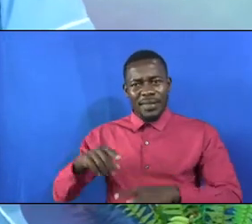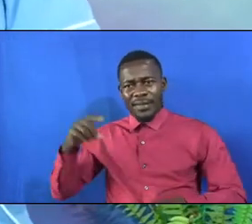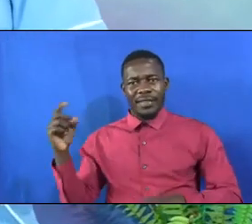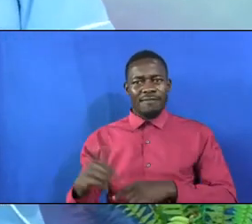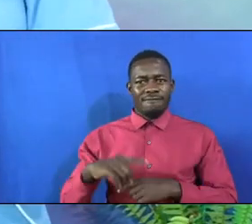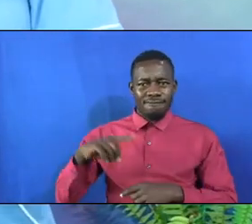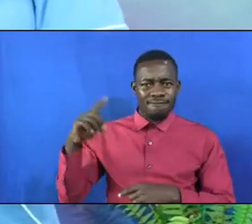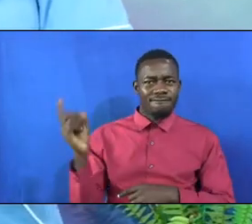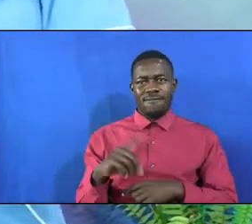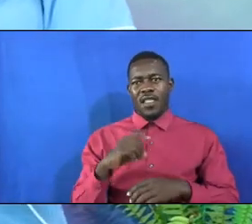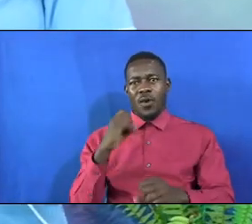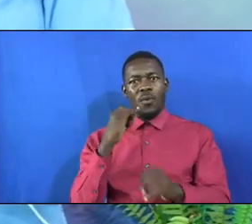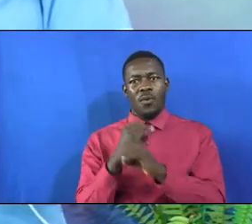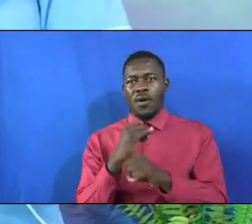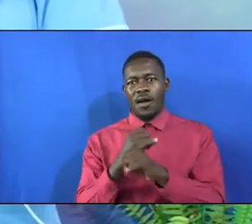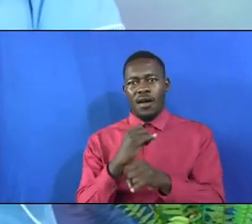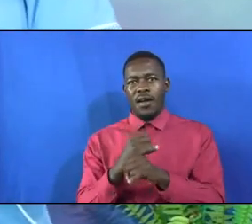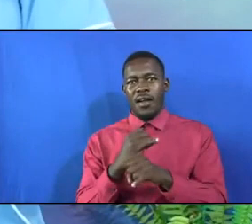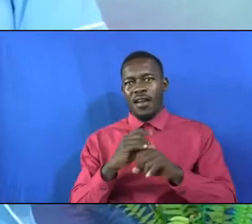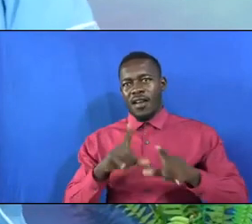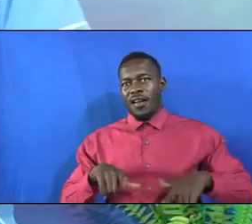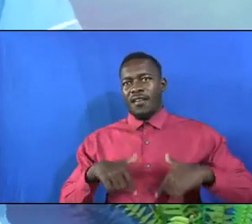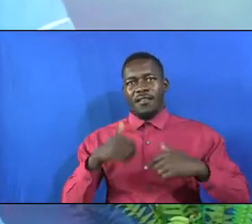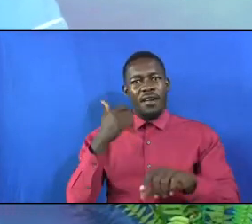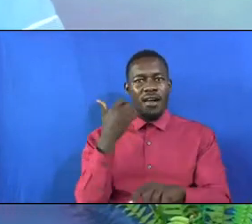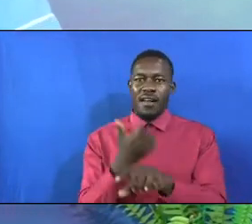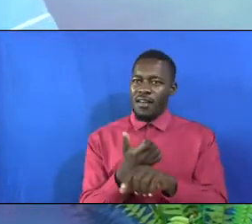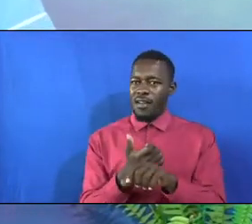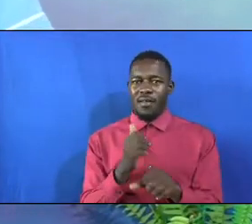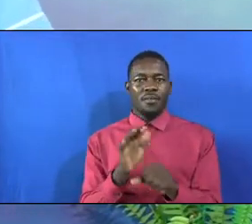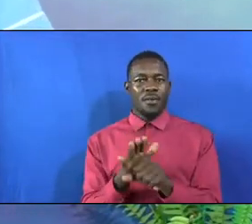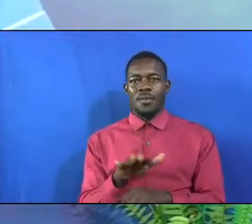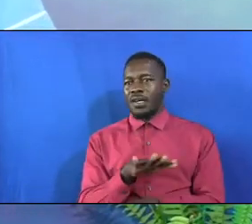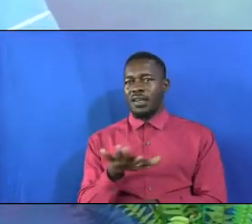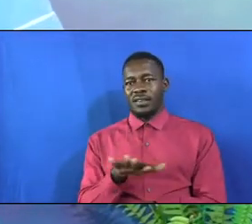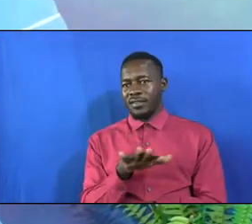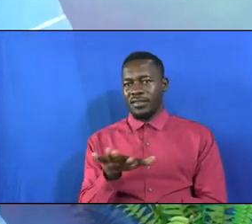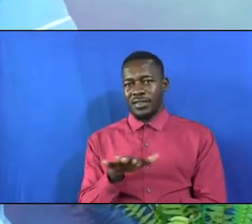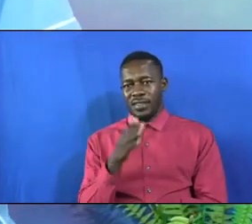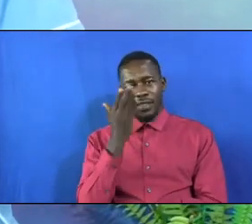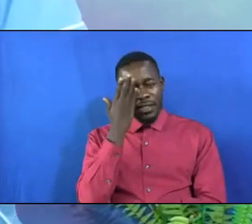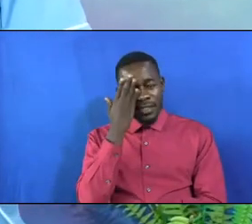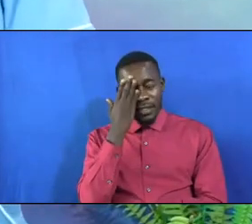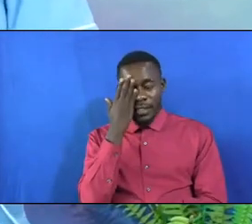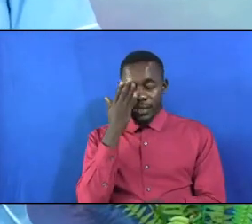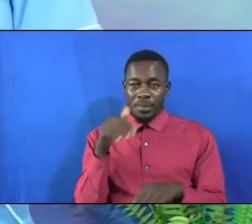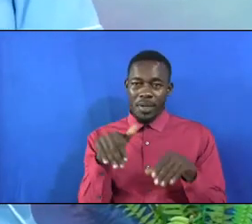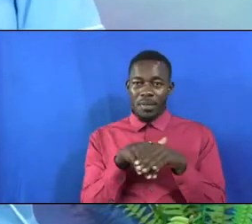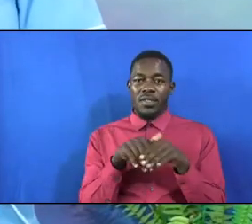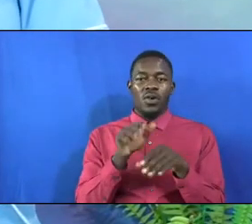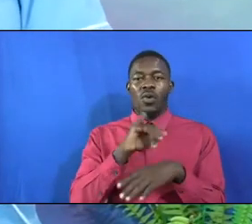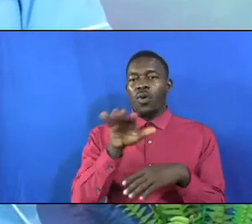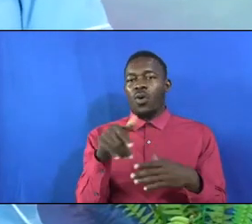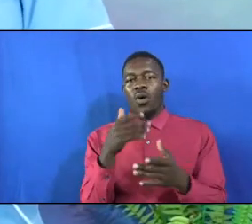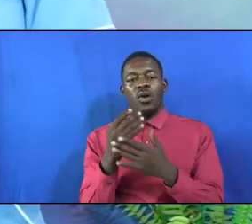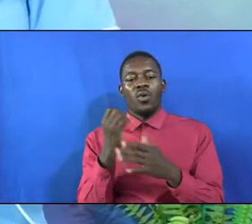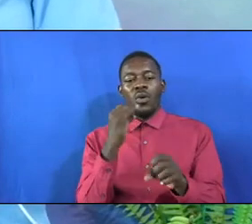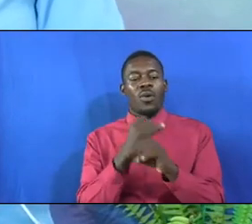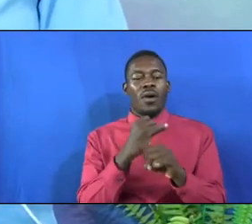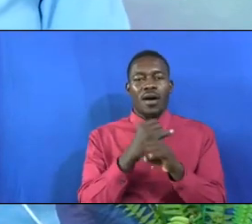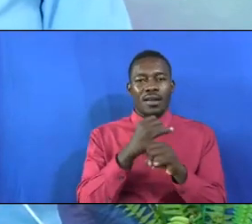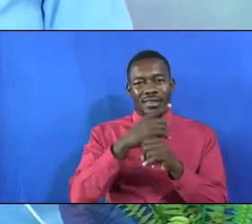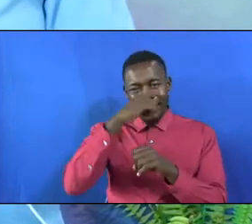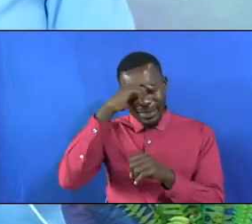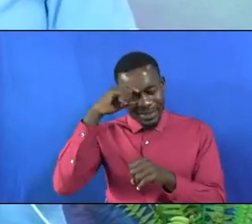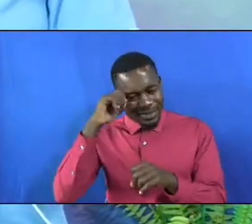They made their lives bitter with the harsh labor in brick and mortar, and with all kinds of work in the fields. In all